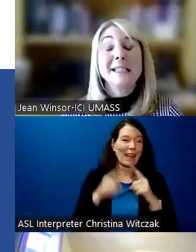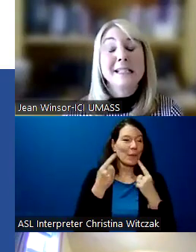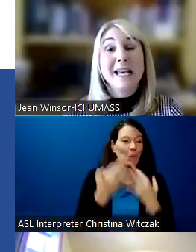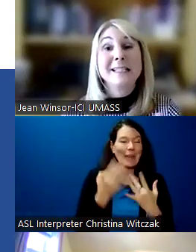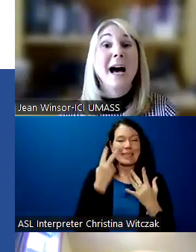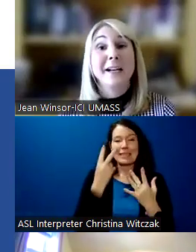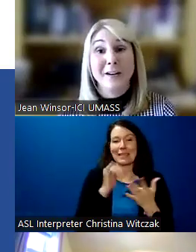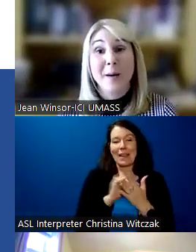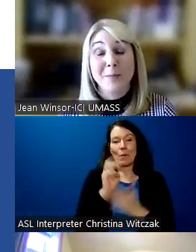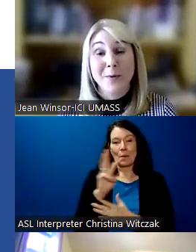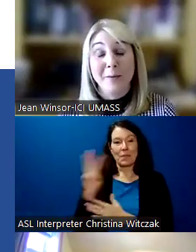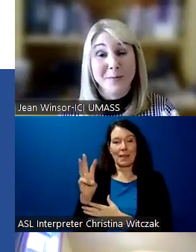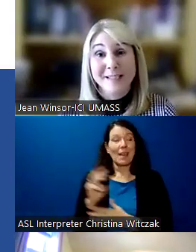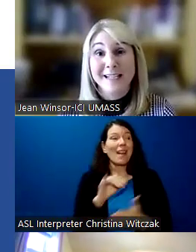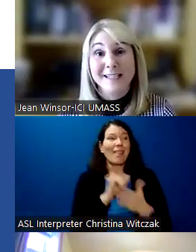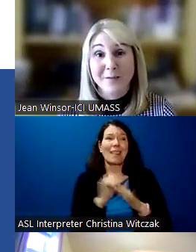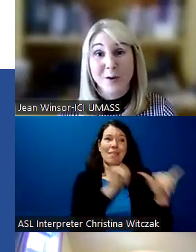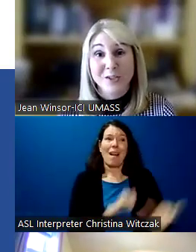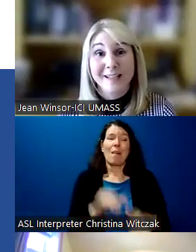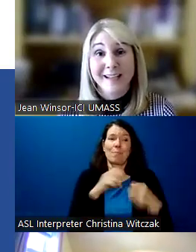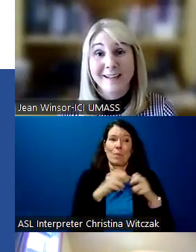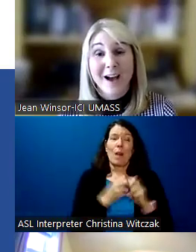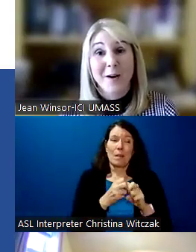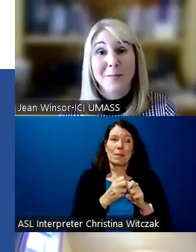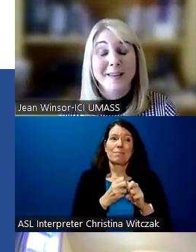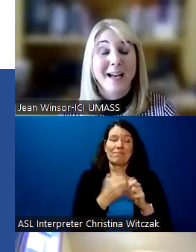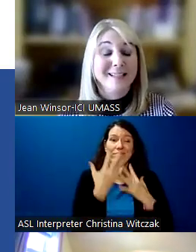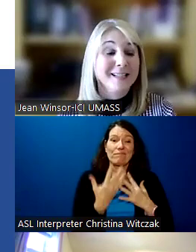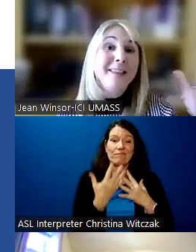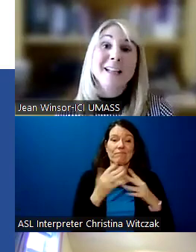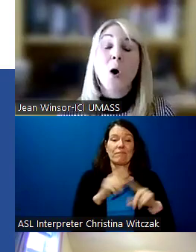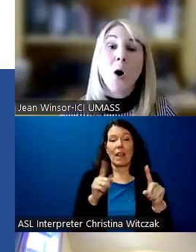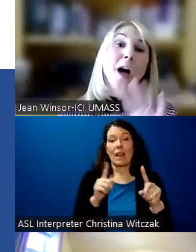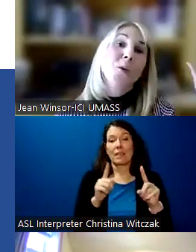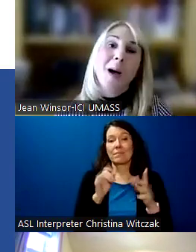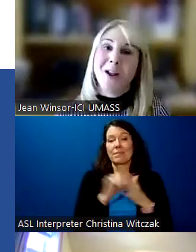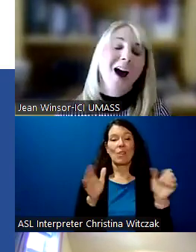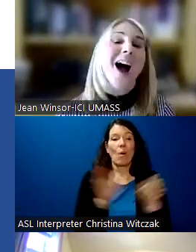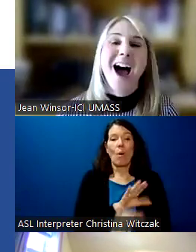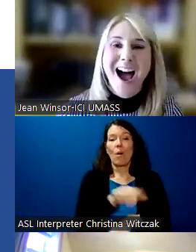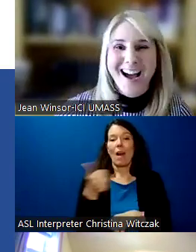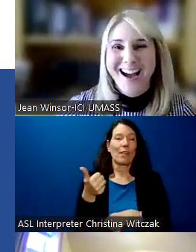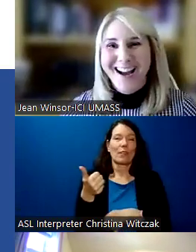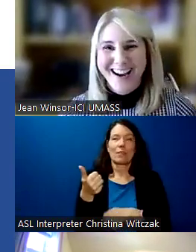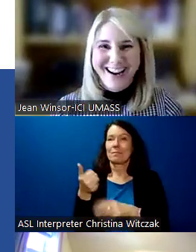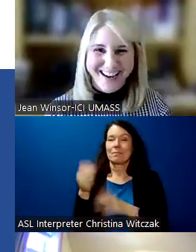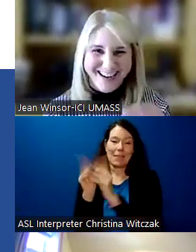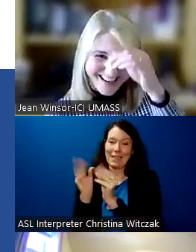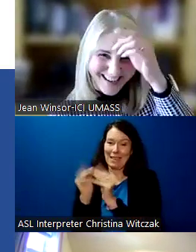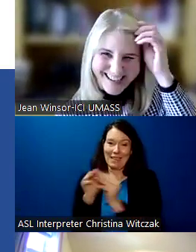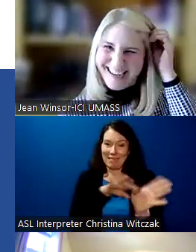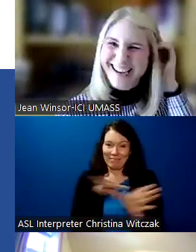not an uncommon problem in states, unfortunately, and that's a whole other webinar.